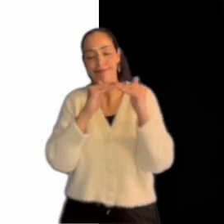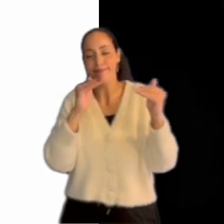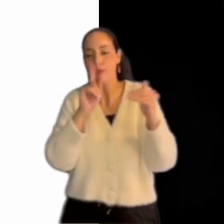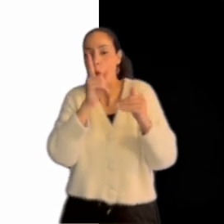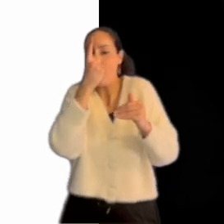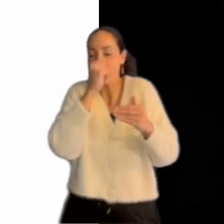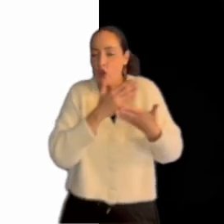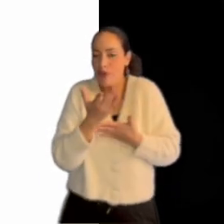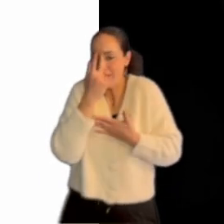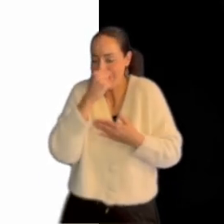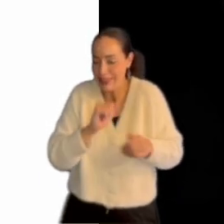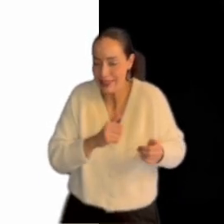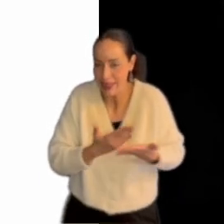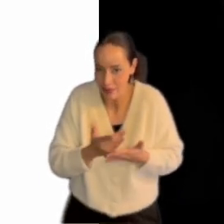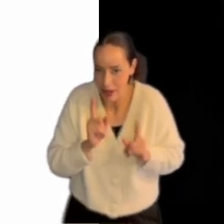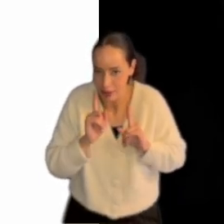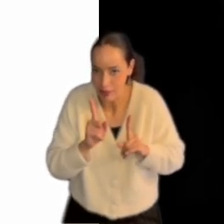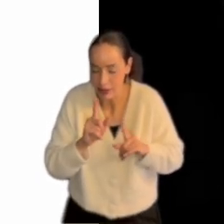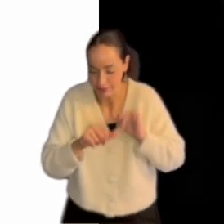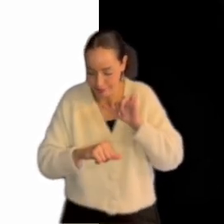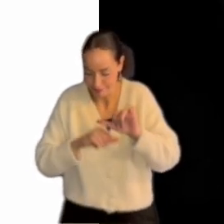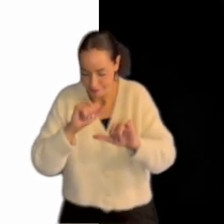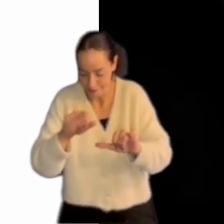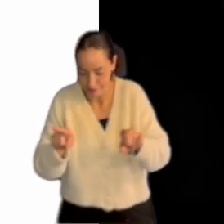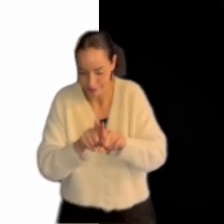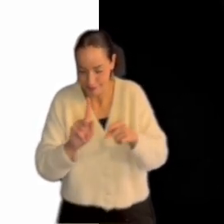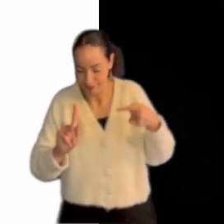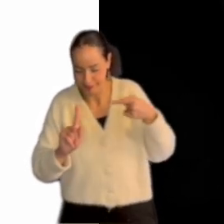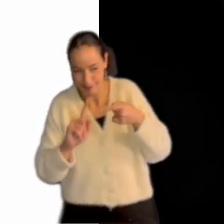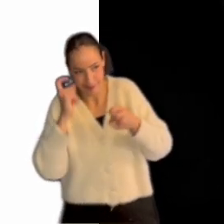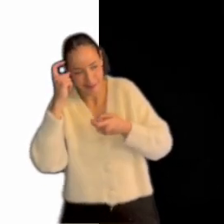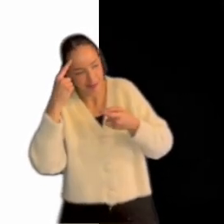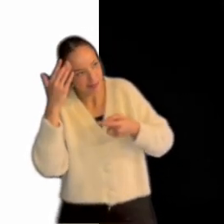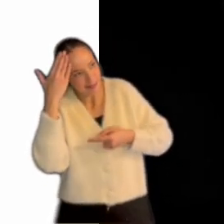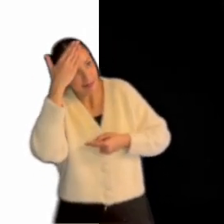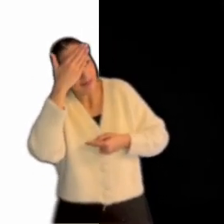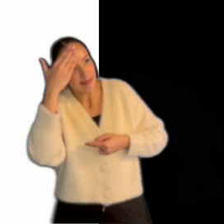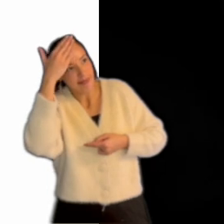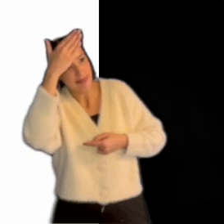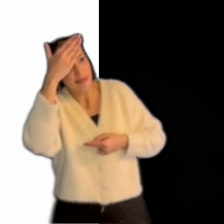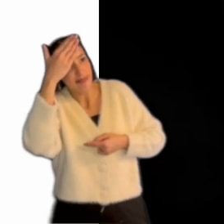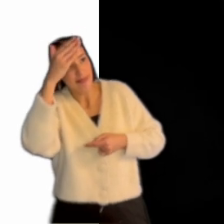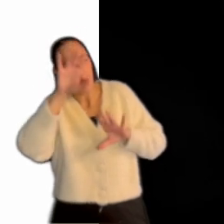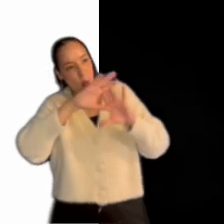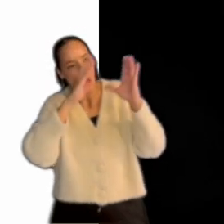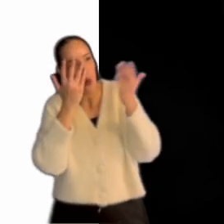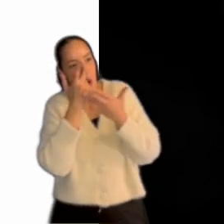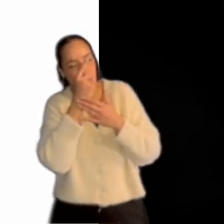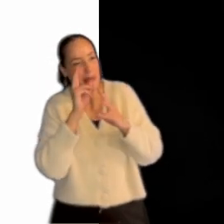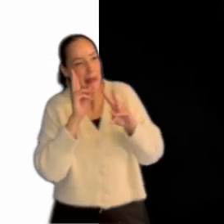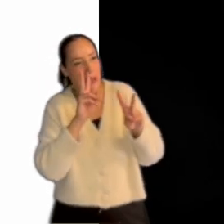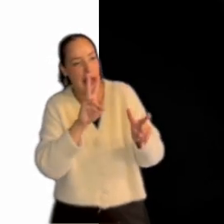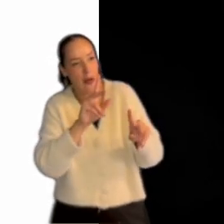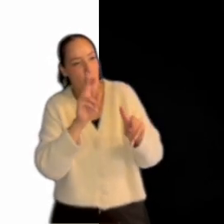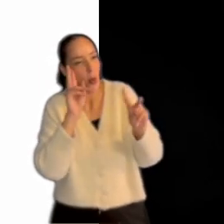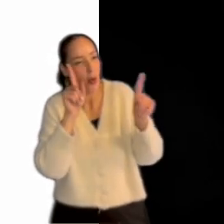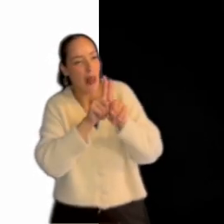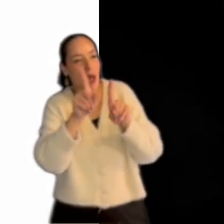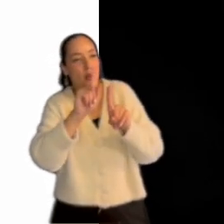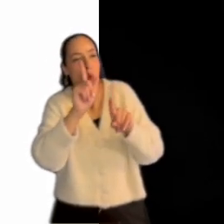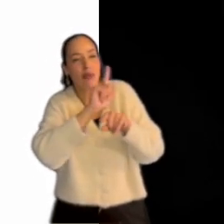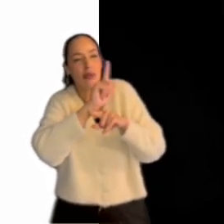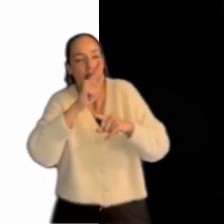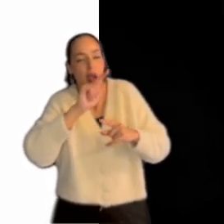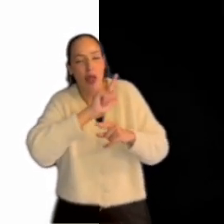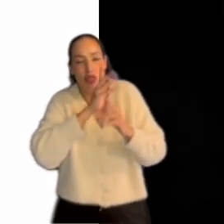darkness. Demonstrating impact is important, not only for funders, but also in ensuring that what we do works for someone. Do they feel